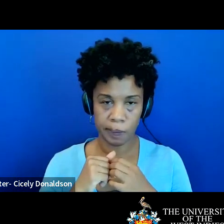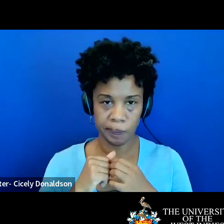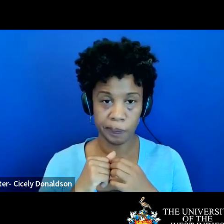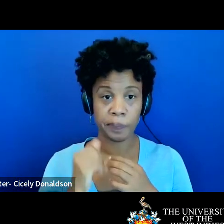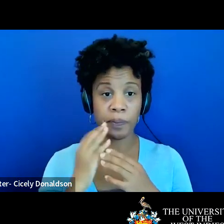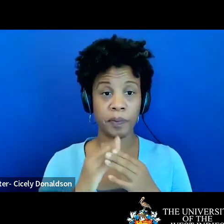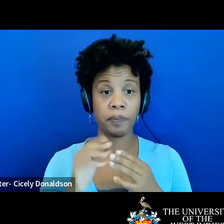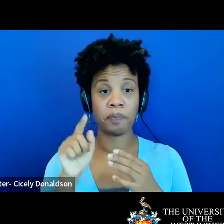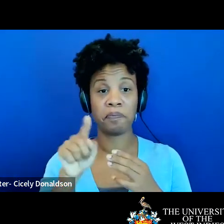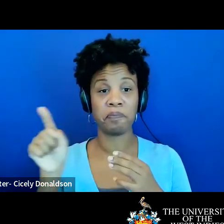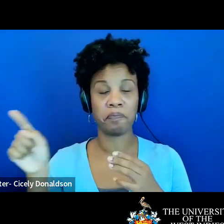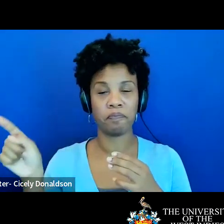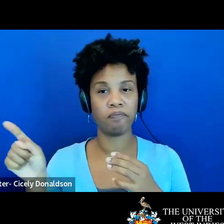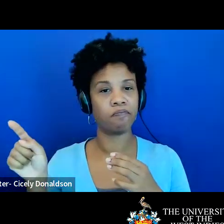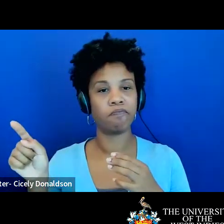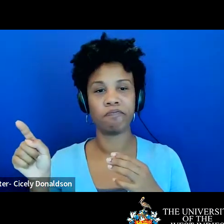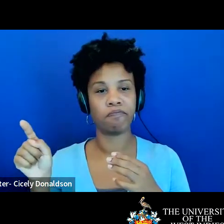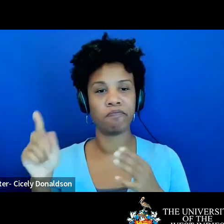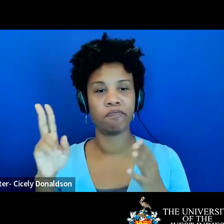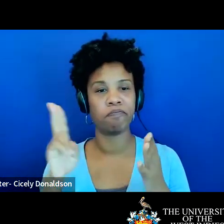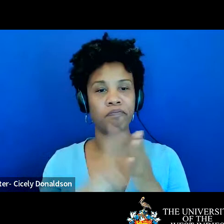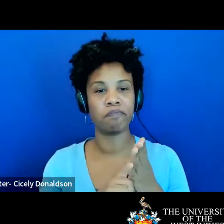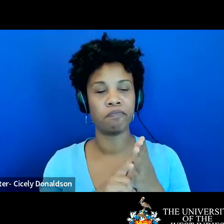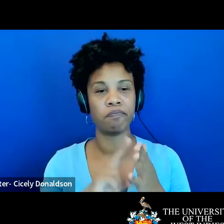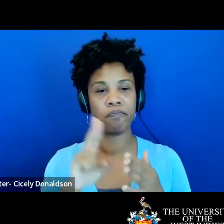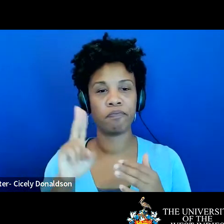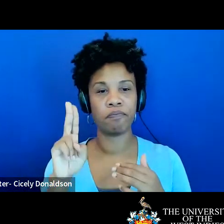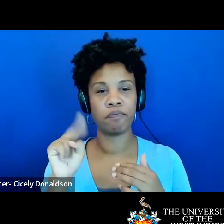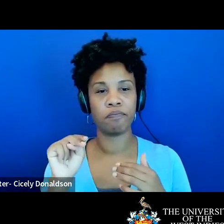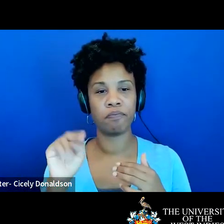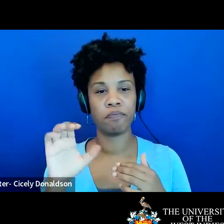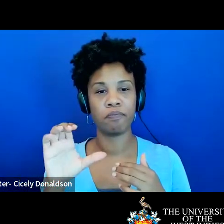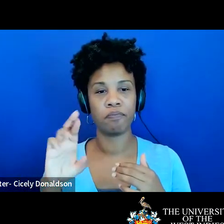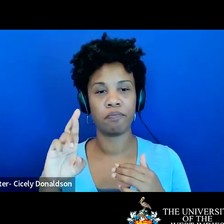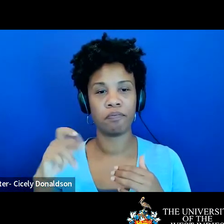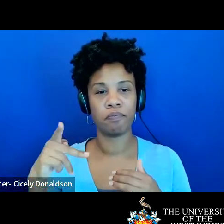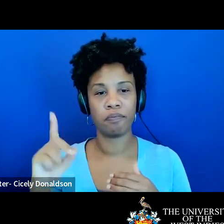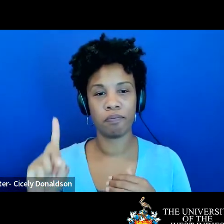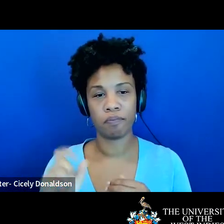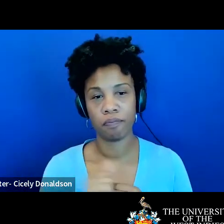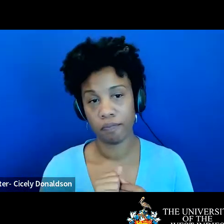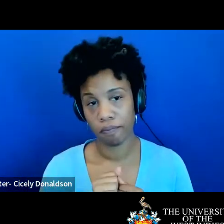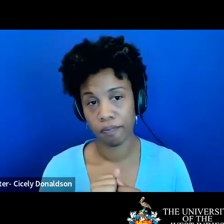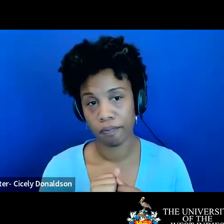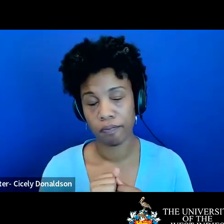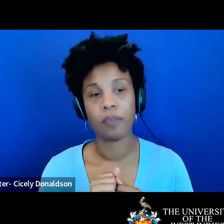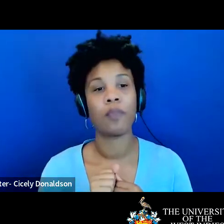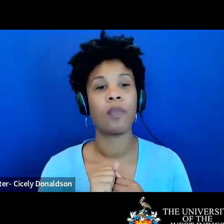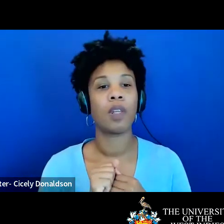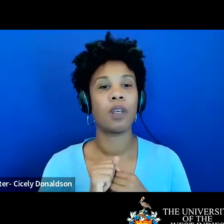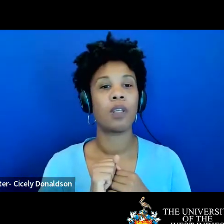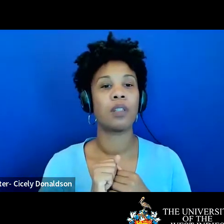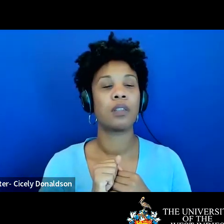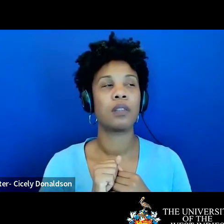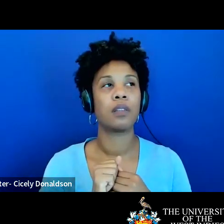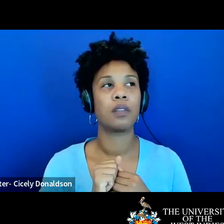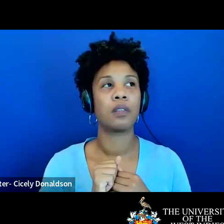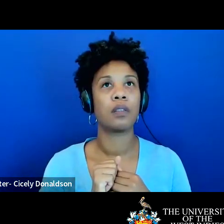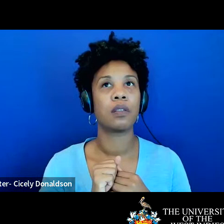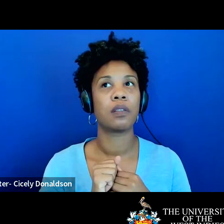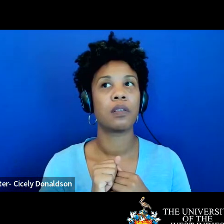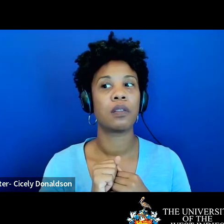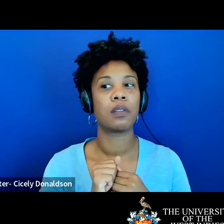UN declaration. But I wanted to flag yesterday that this is where